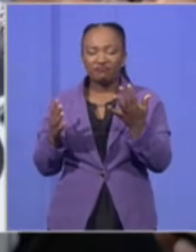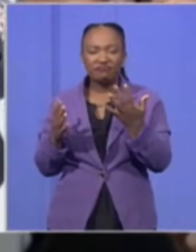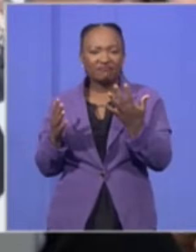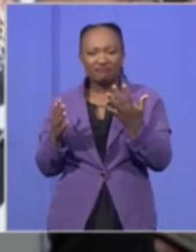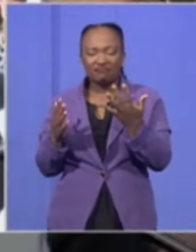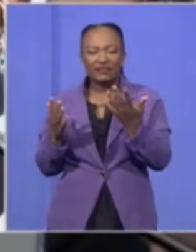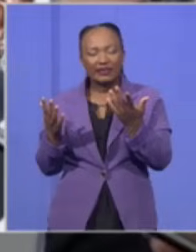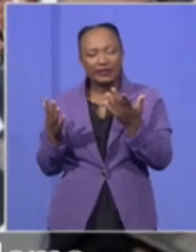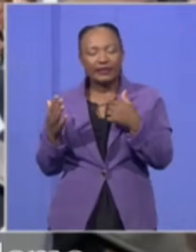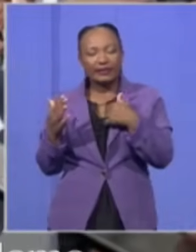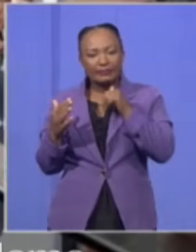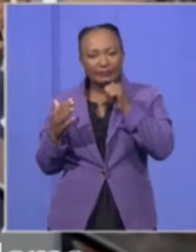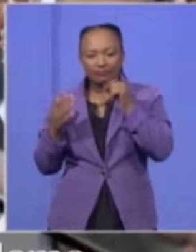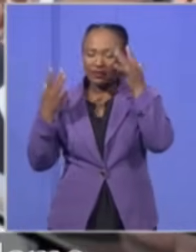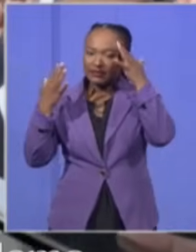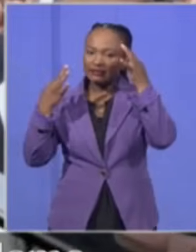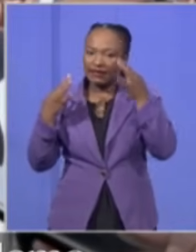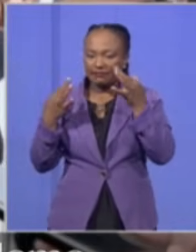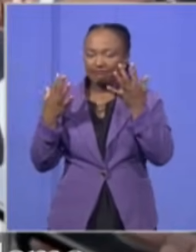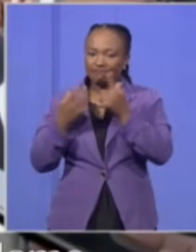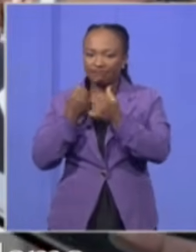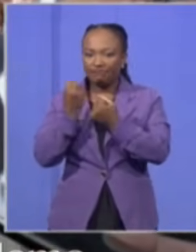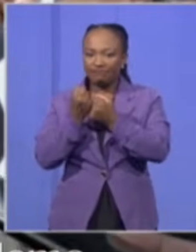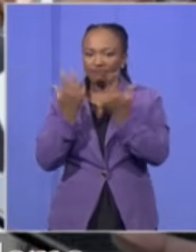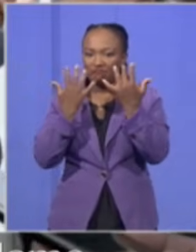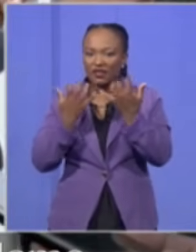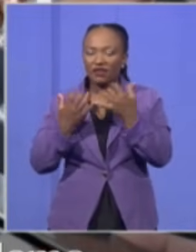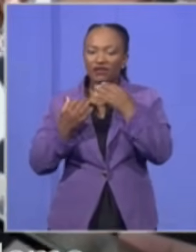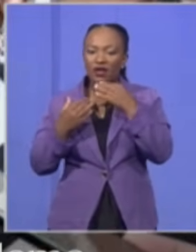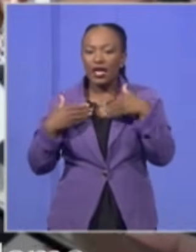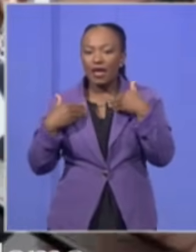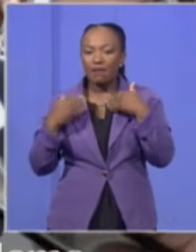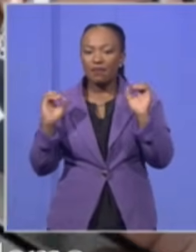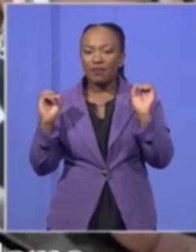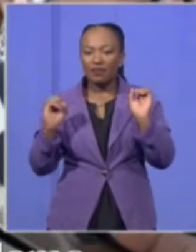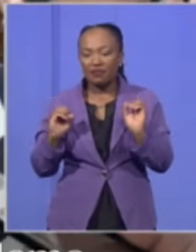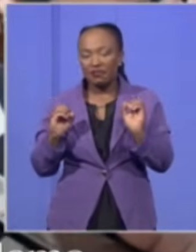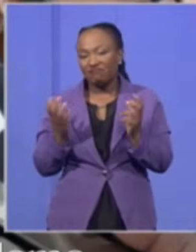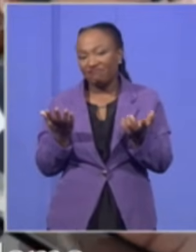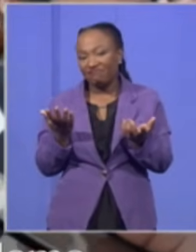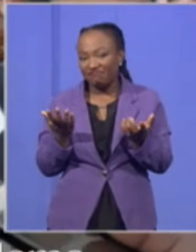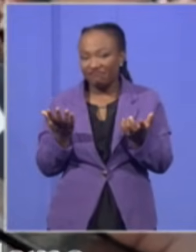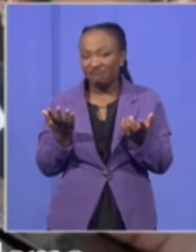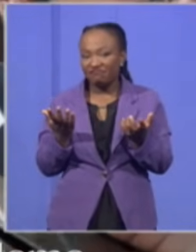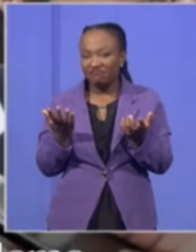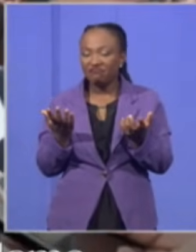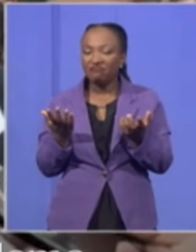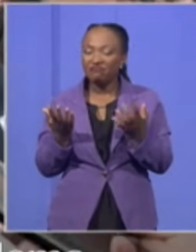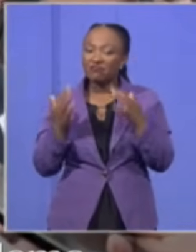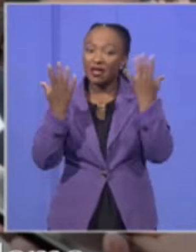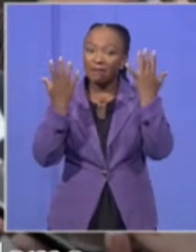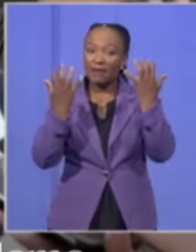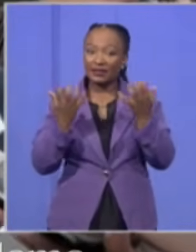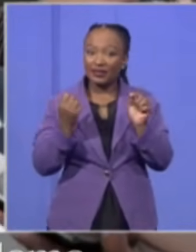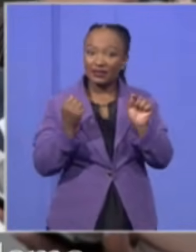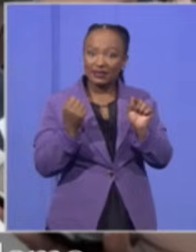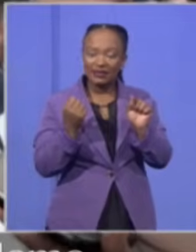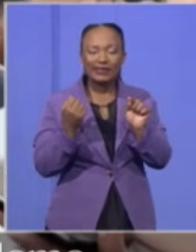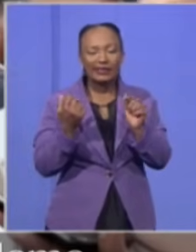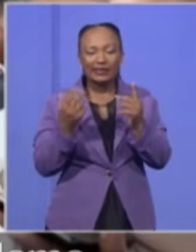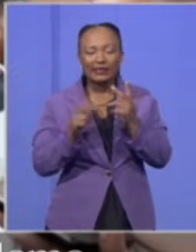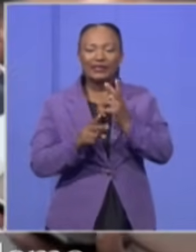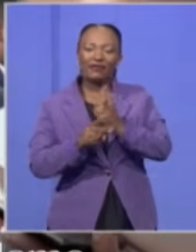a decision that's going to take South Africa forward. Look, we're not happy with some of the proposals, but doing a budget is a difficult